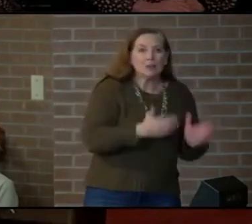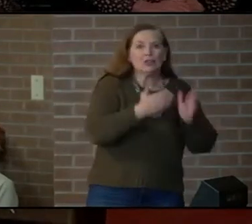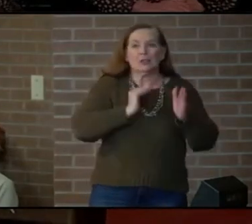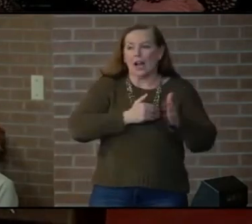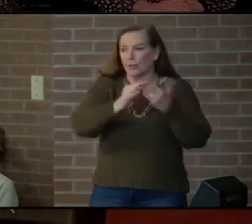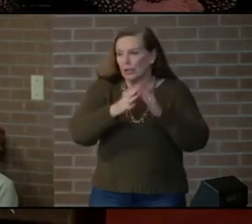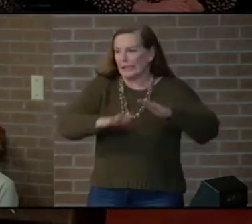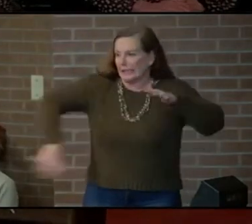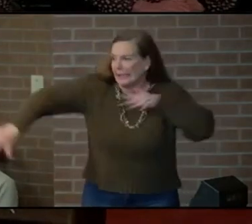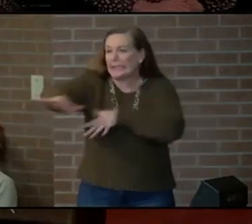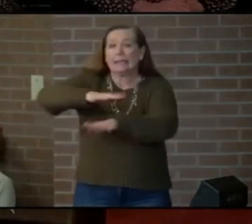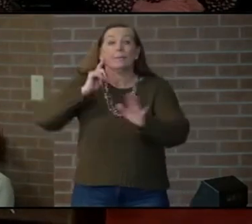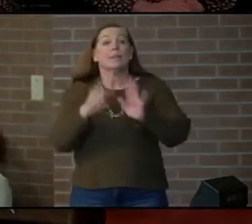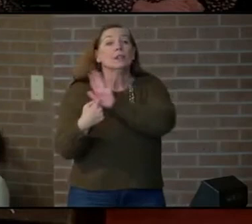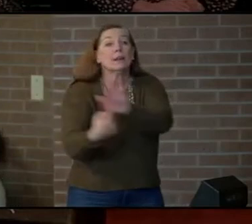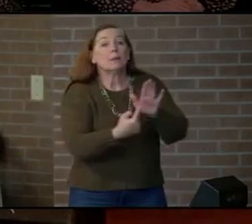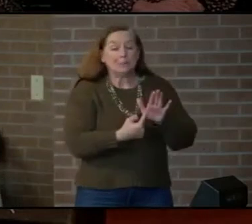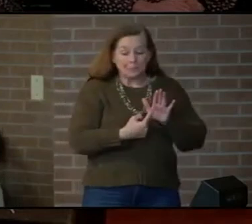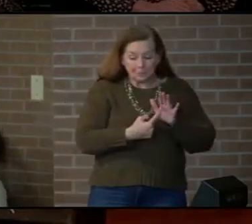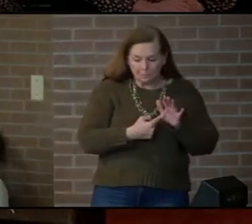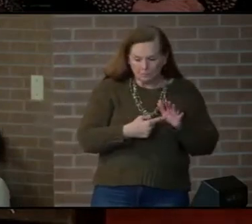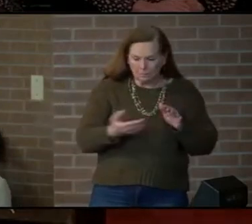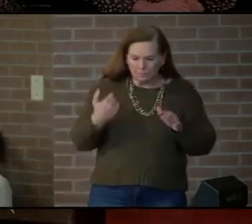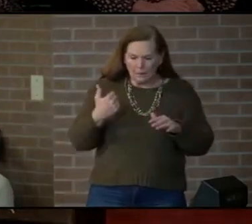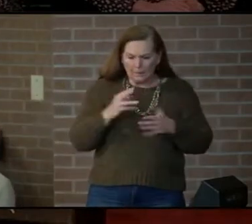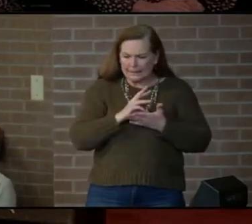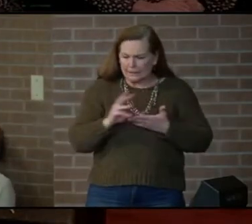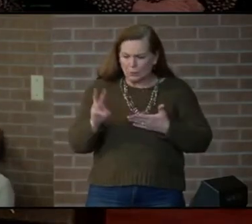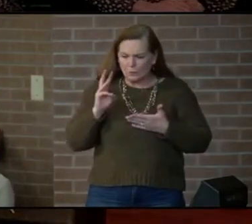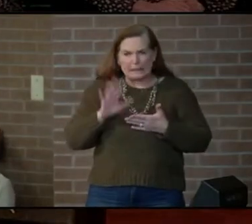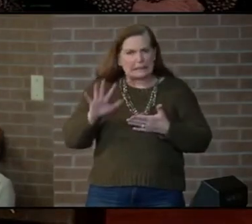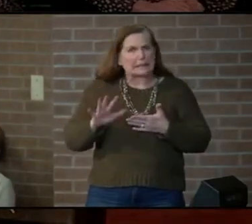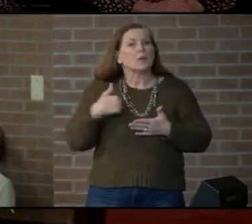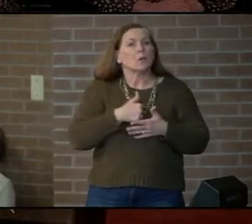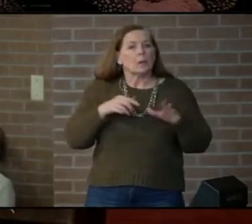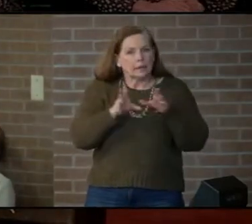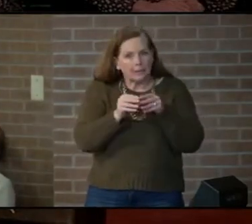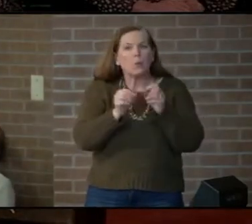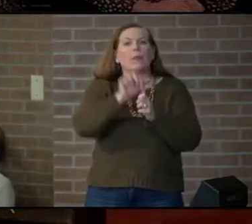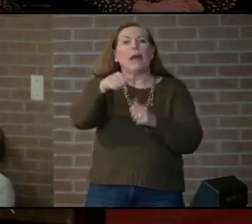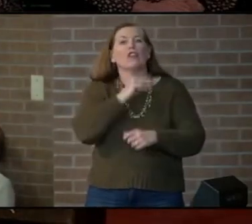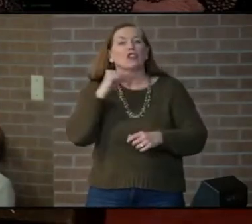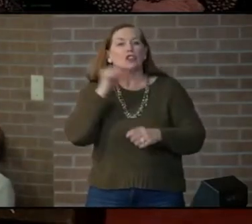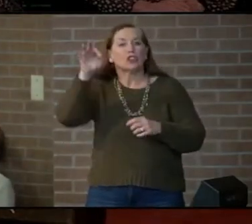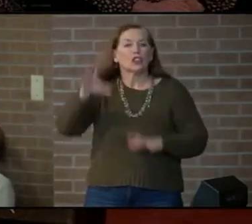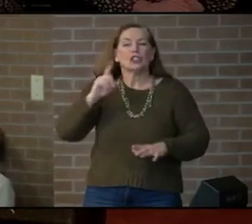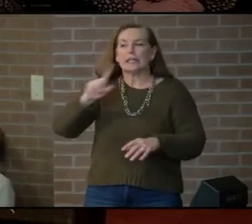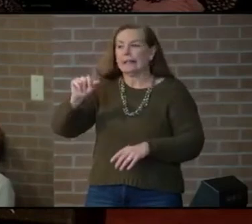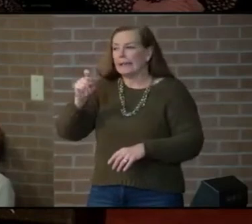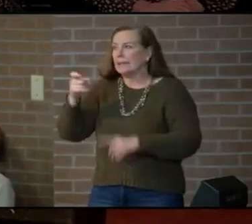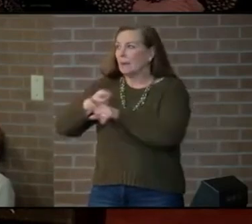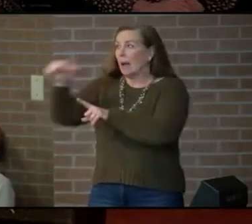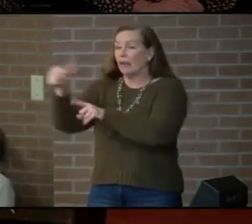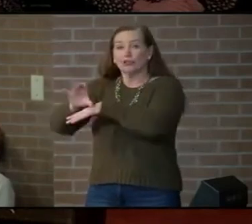community. For example, in the last about 6 weeks or so, we've gathered with other clergy and laity from other churches right